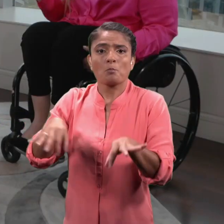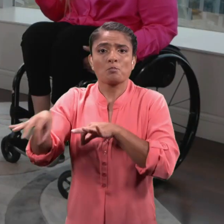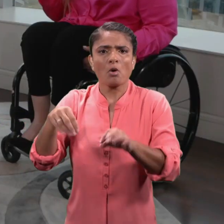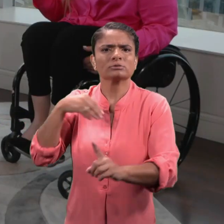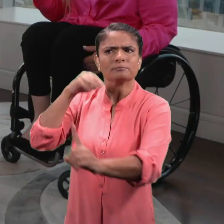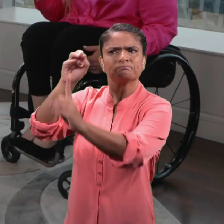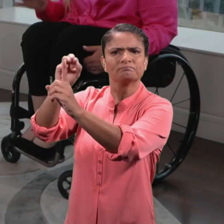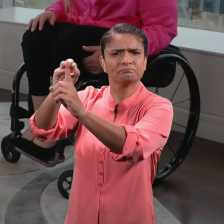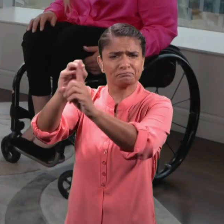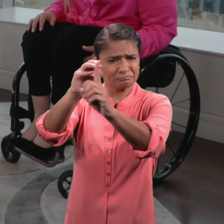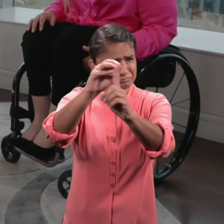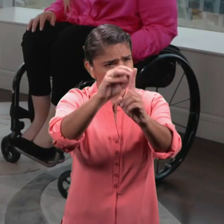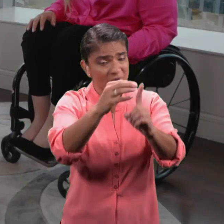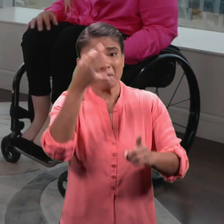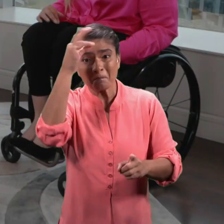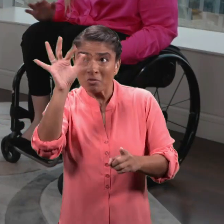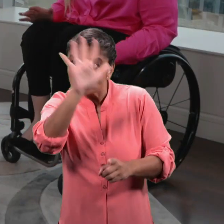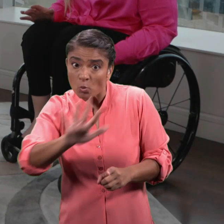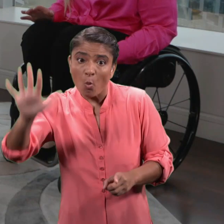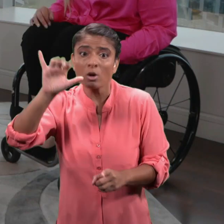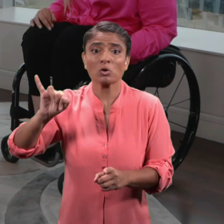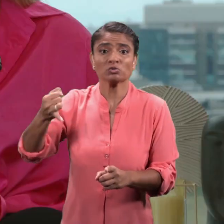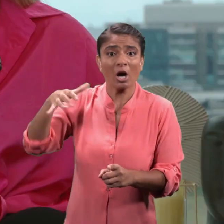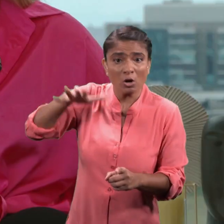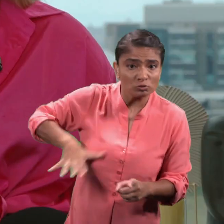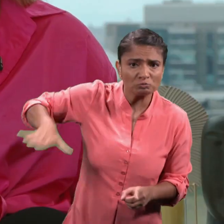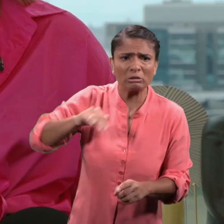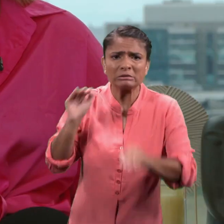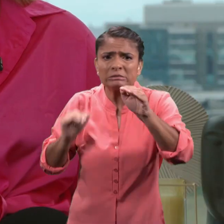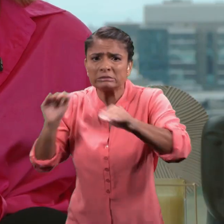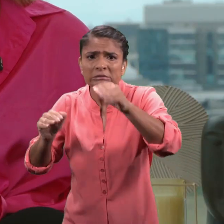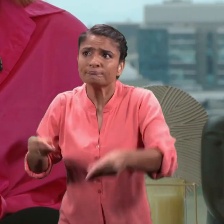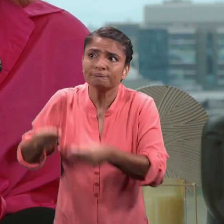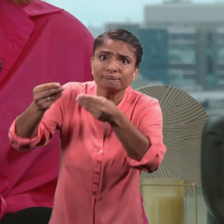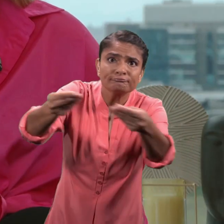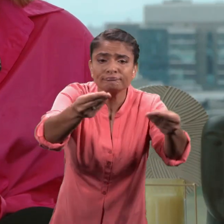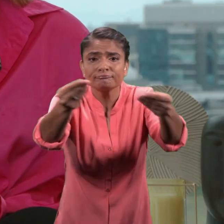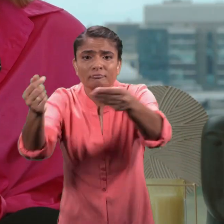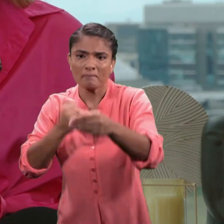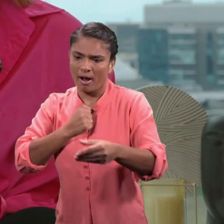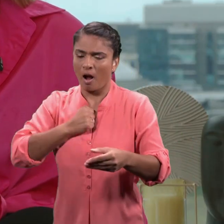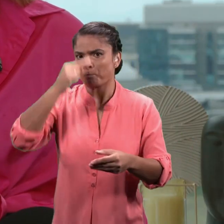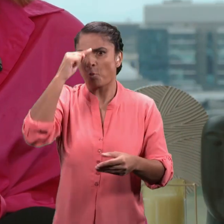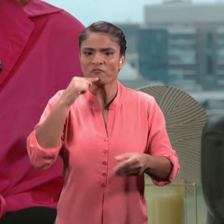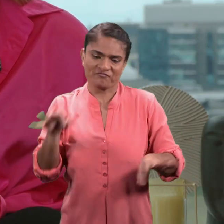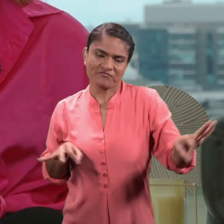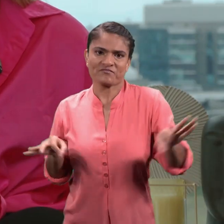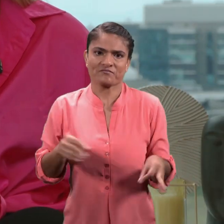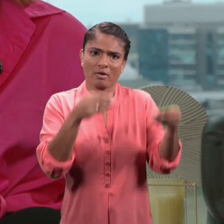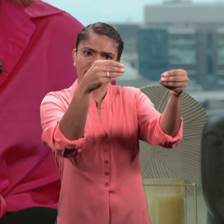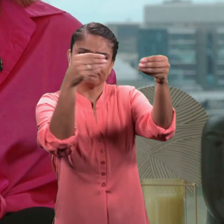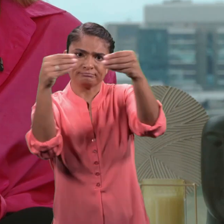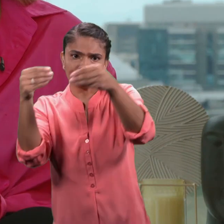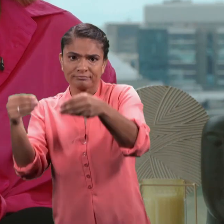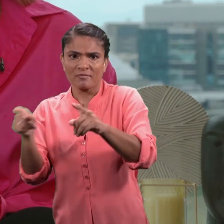out to everyone in Pretoria and Johannesburg to see who is willing to take me on board and willing to take my profile